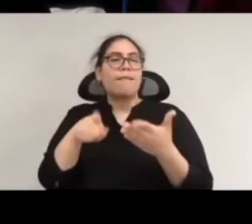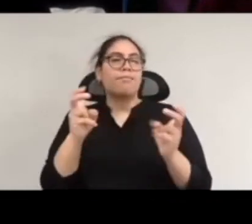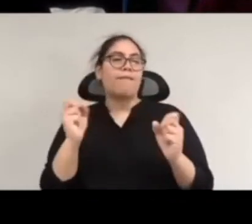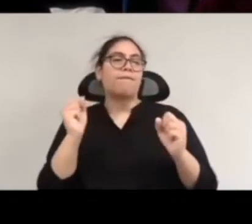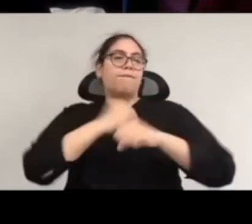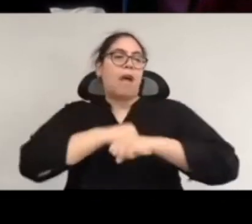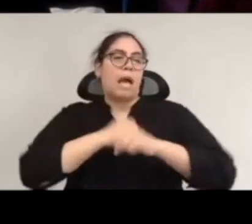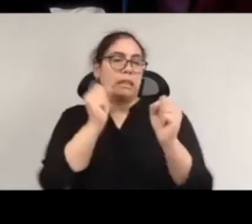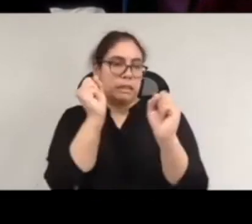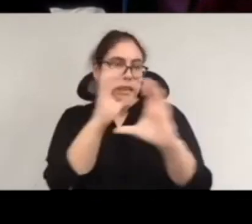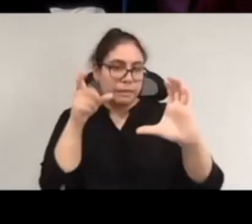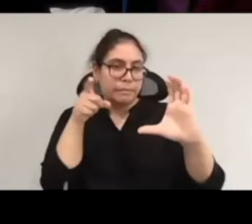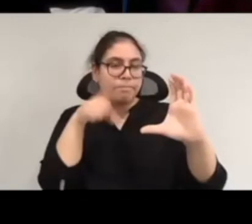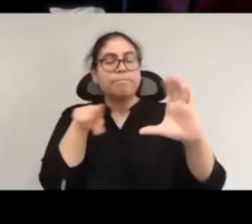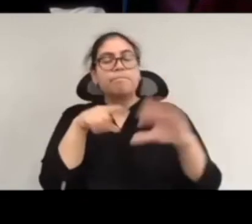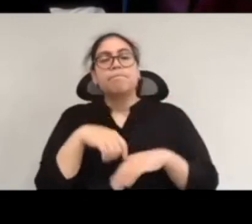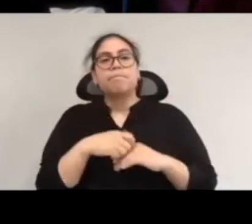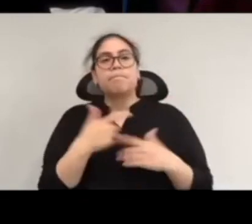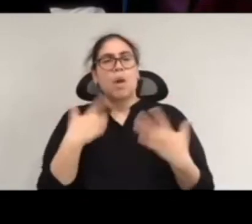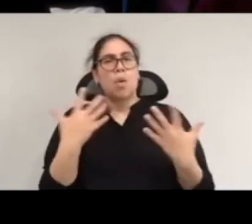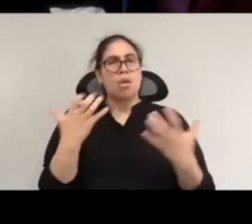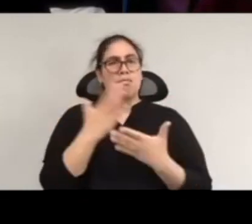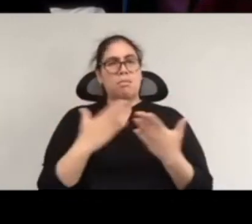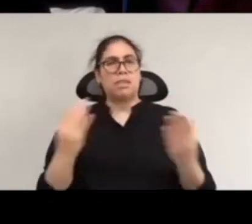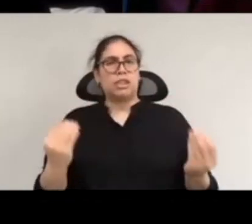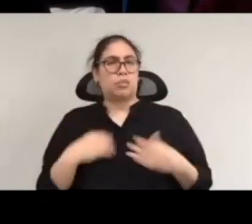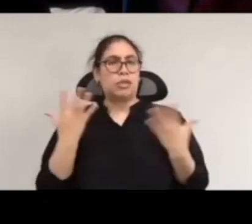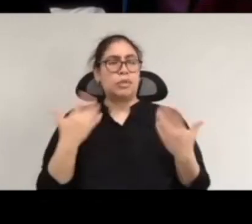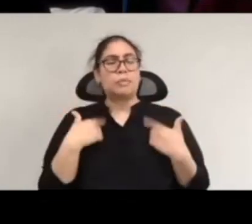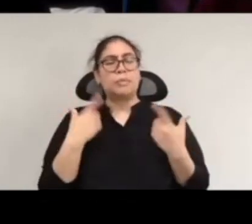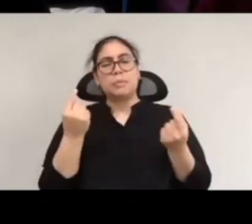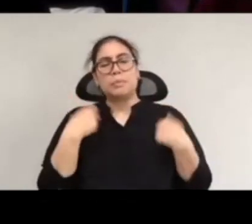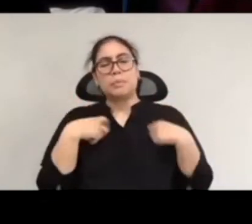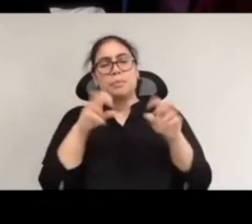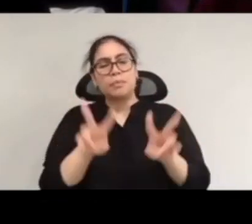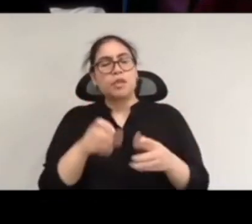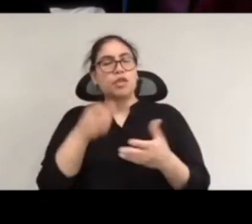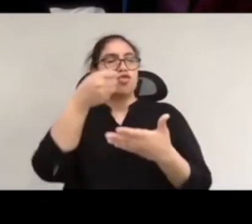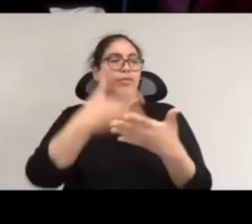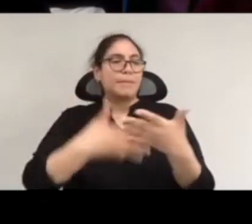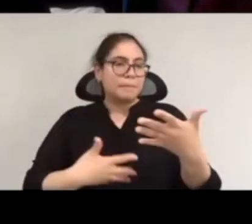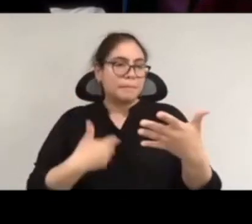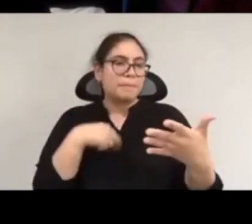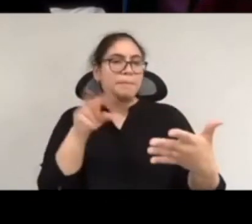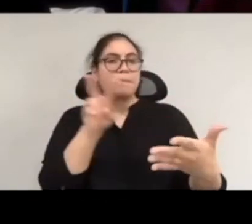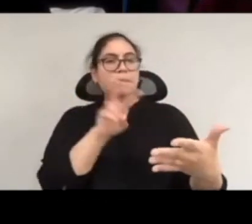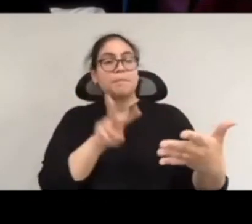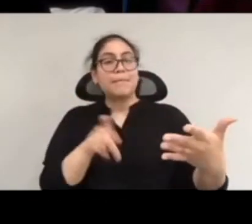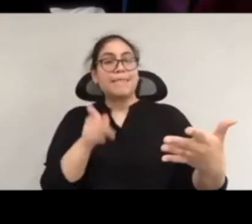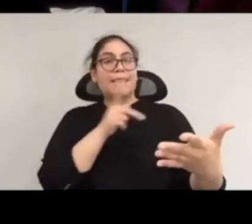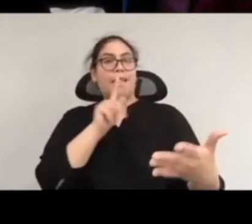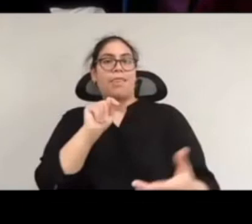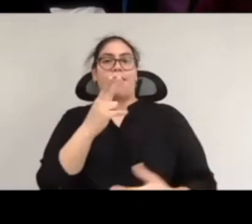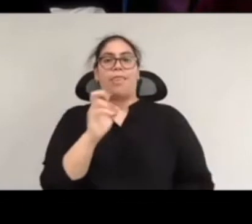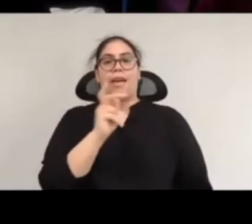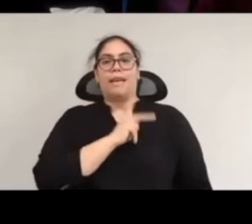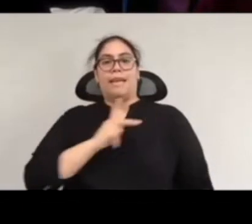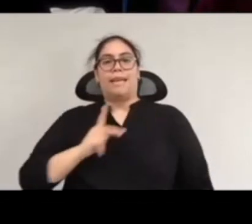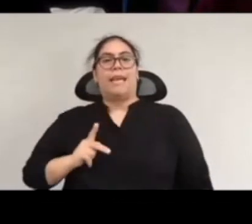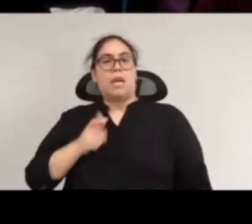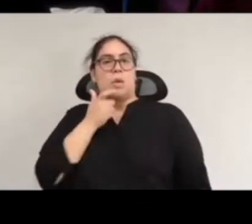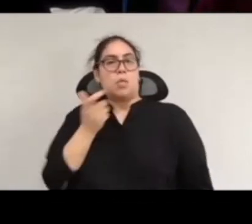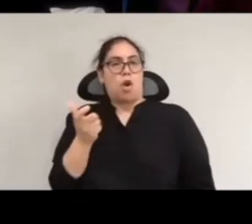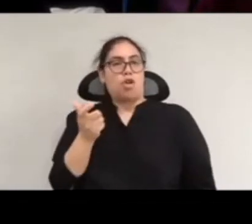don't really, you know, I want to get some inspiration. And instead of just going to scripts, I actually went to The King on Netflix and turned on the